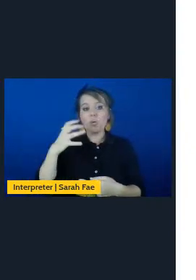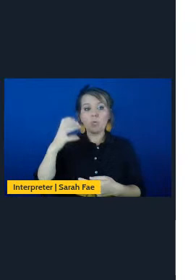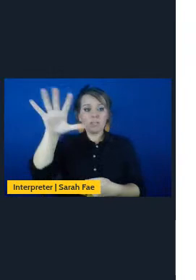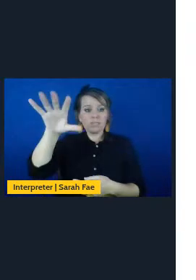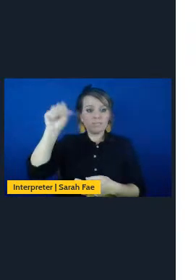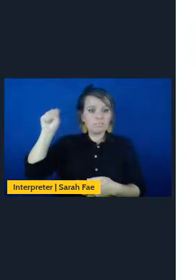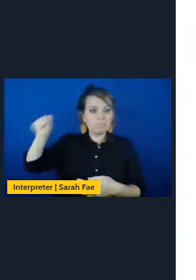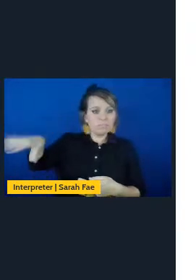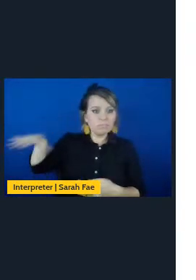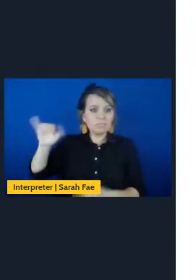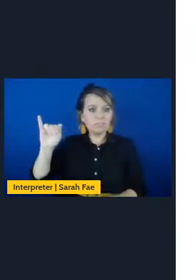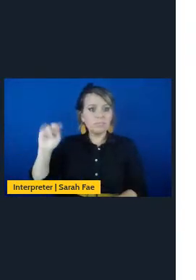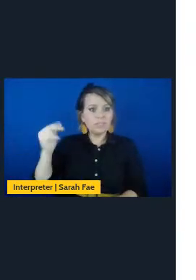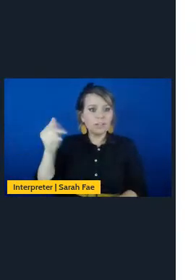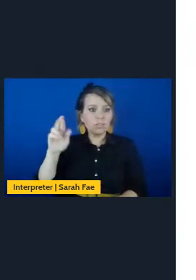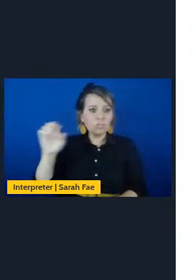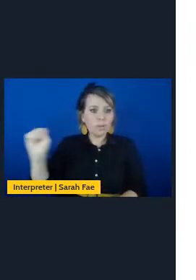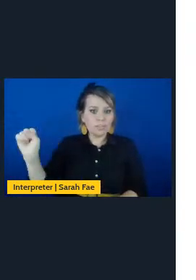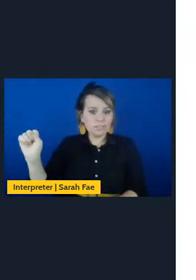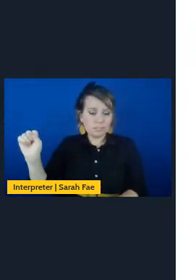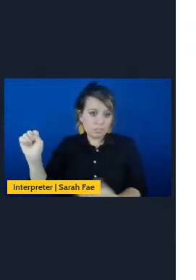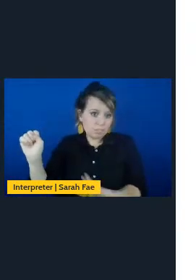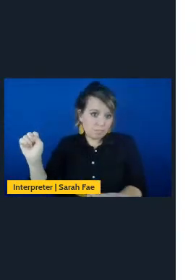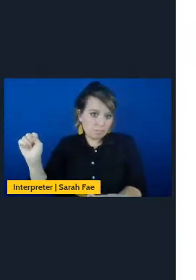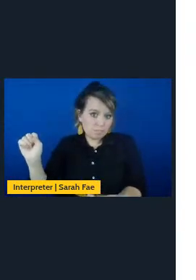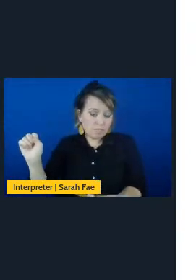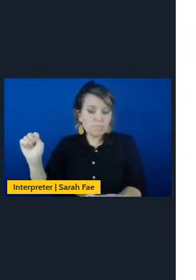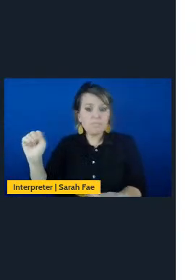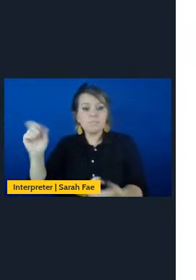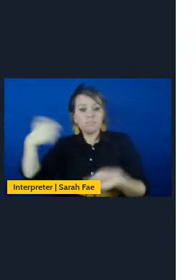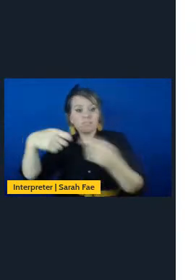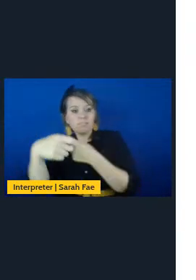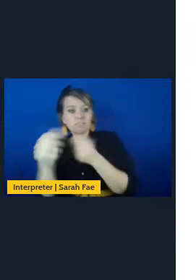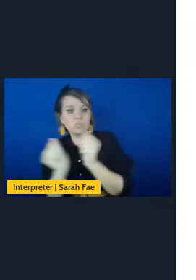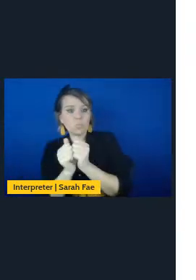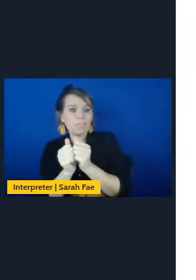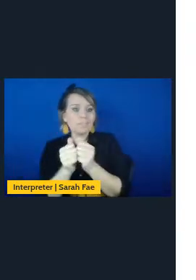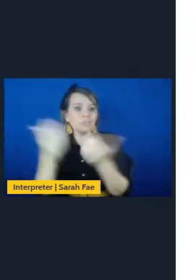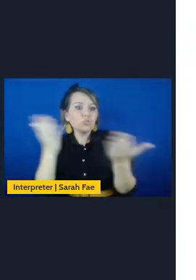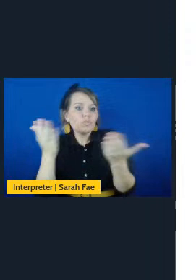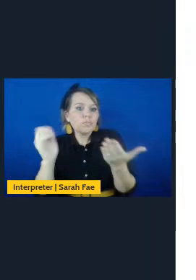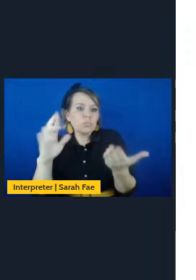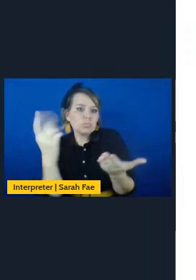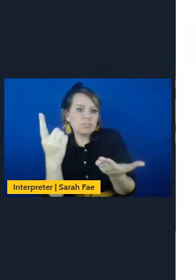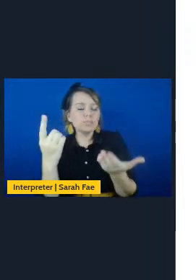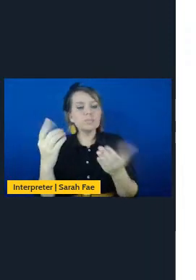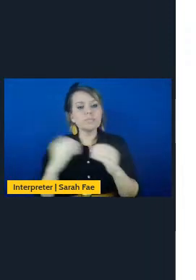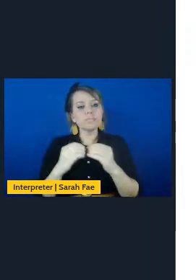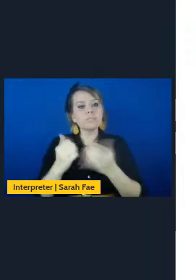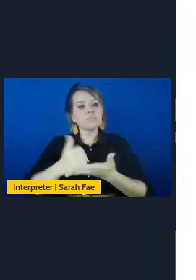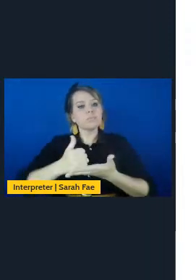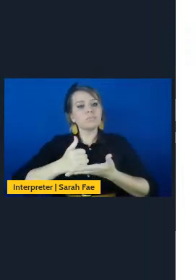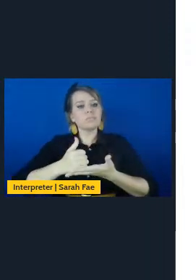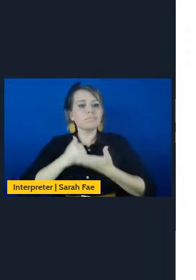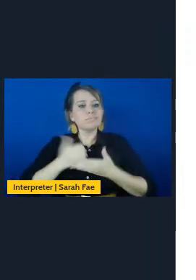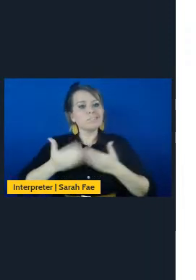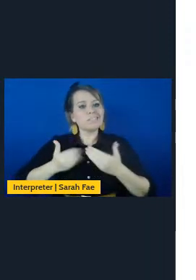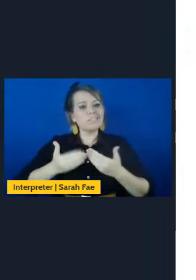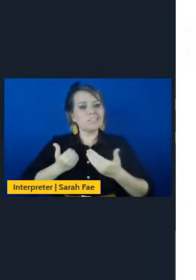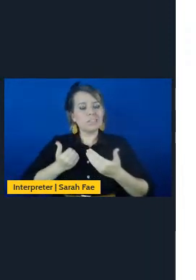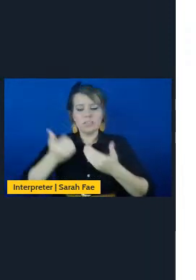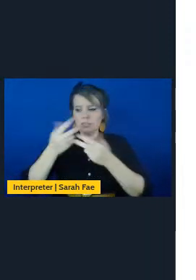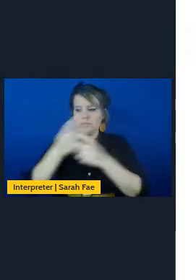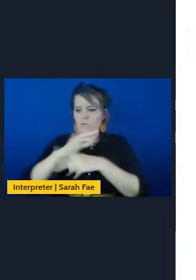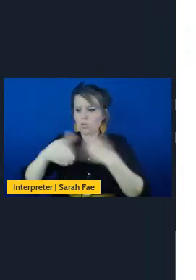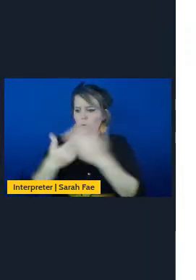make it a reusable library, or maybe make it a shared service, it will make it easier for me to carve out all the related